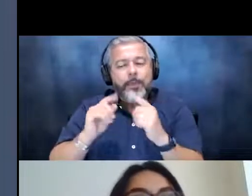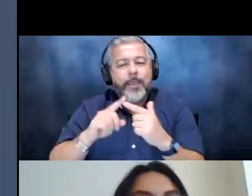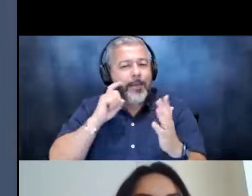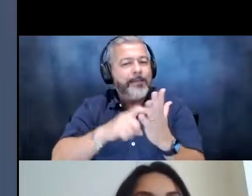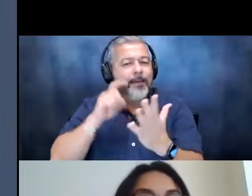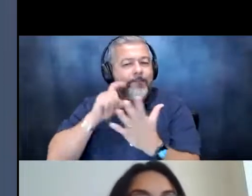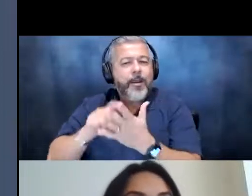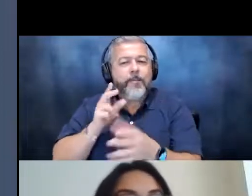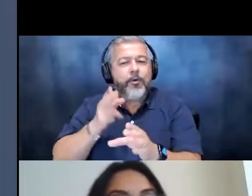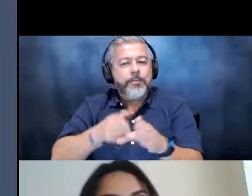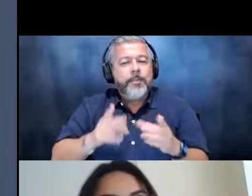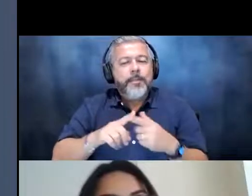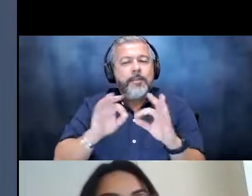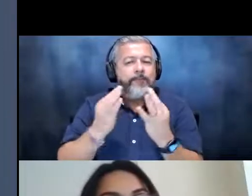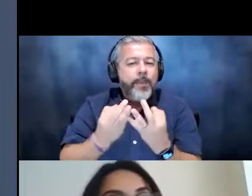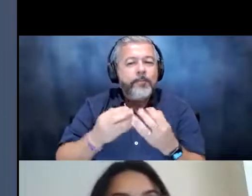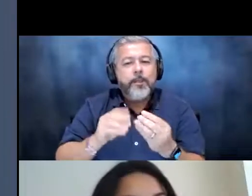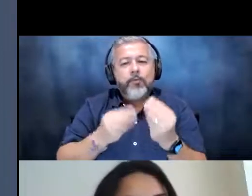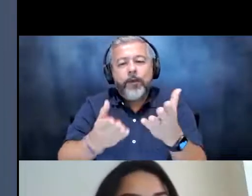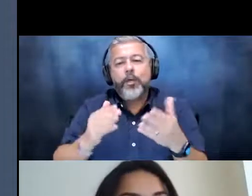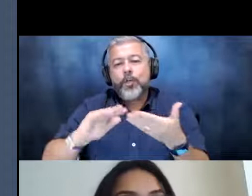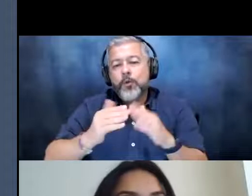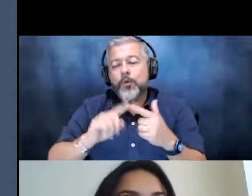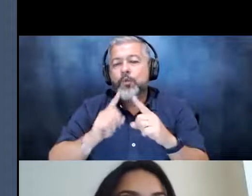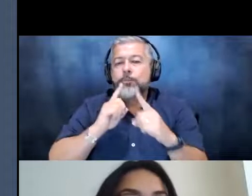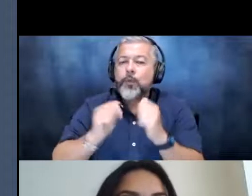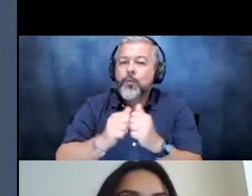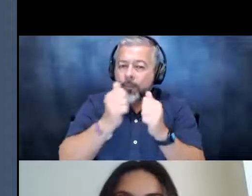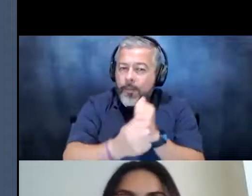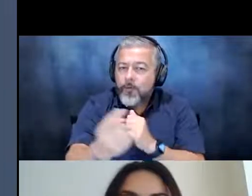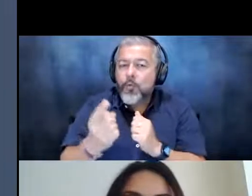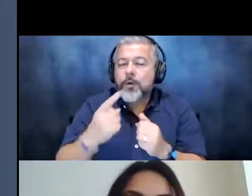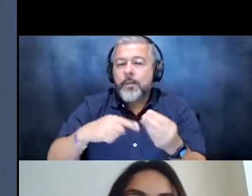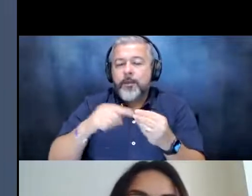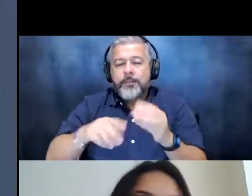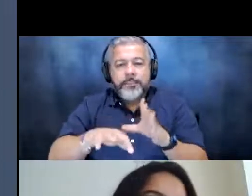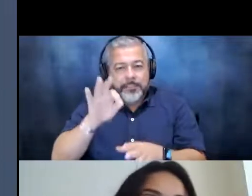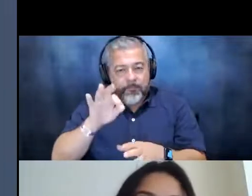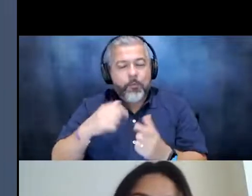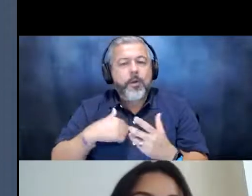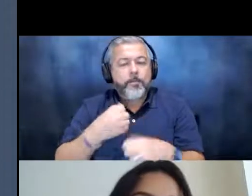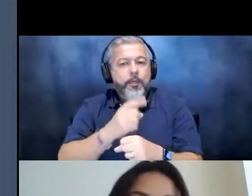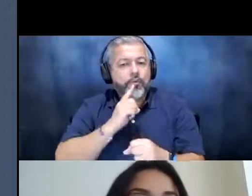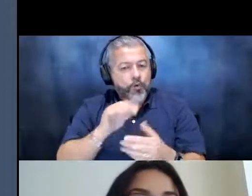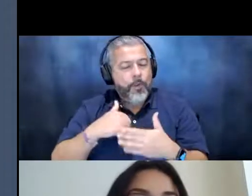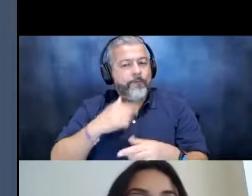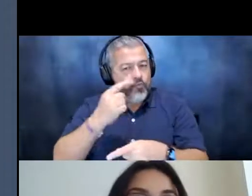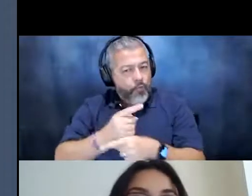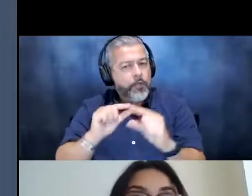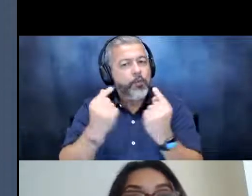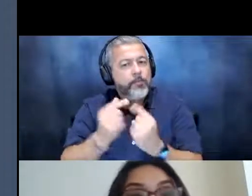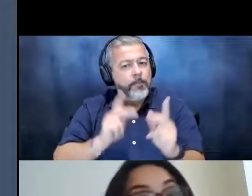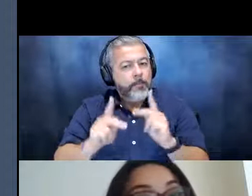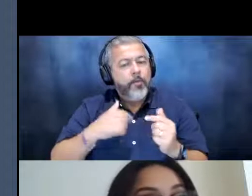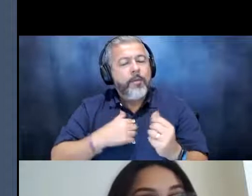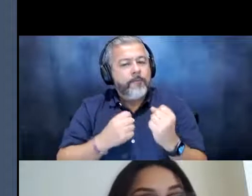in the family and provider communities to speak with everyone on business discovery. We want to make sure we got the right group of people, that we have the